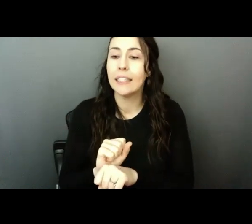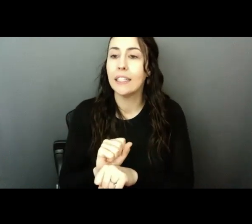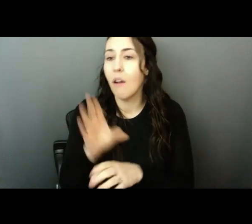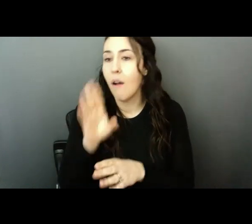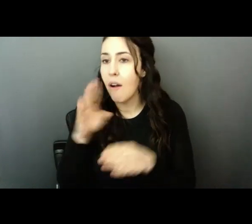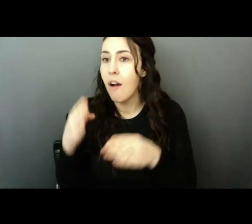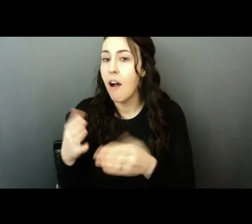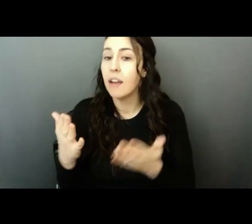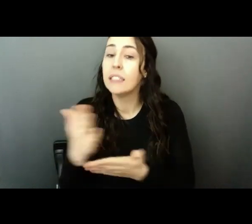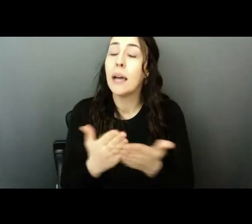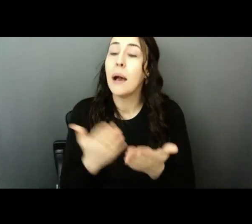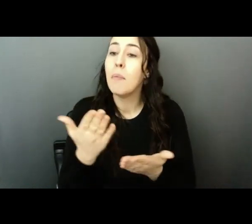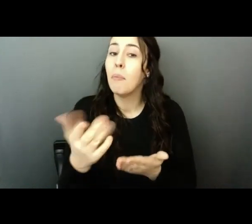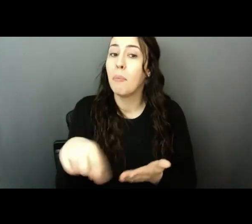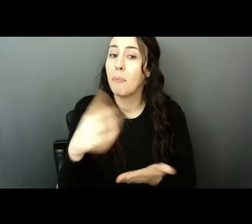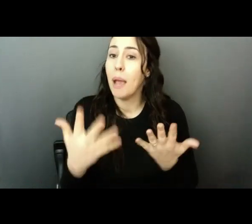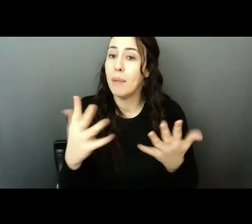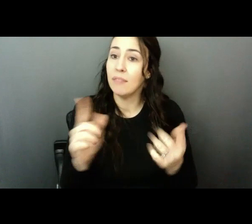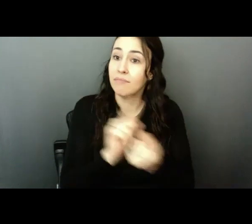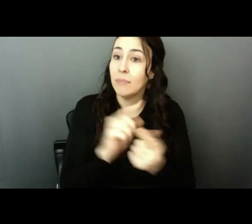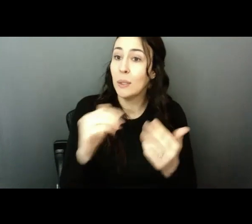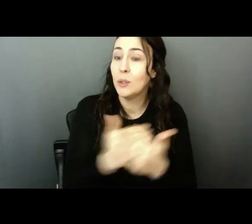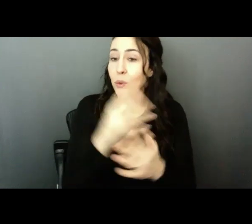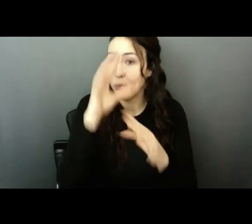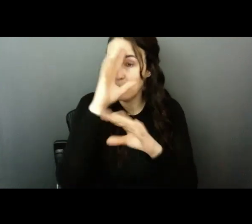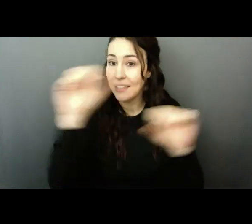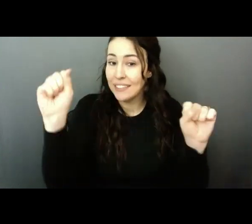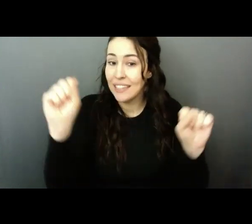opportunity to meet our new president, Mac Powell.